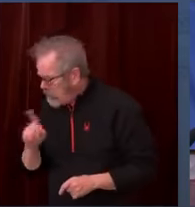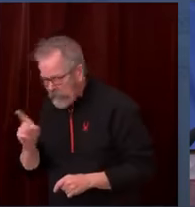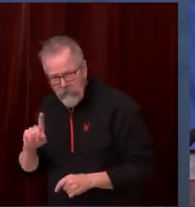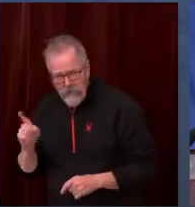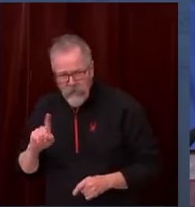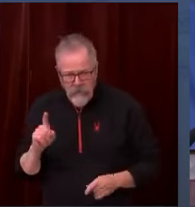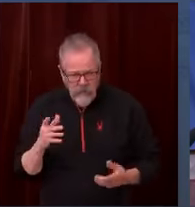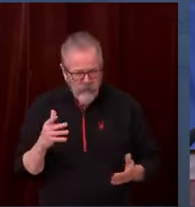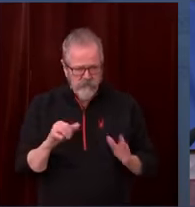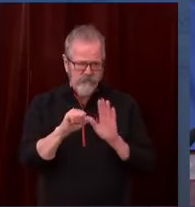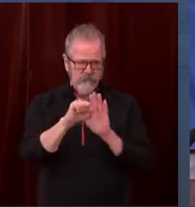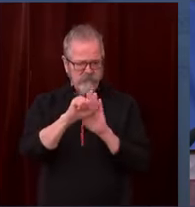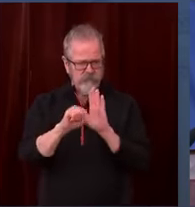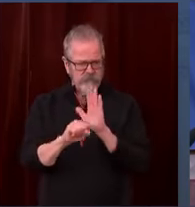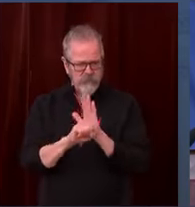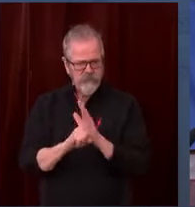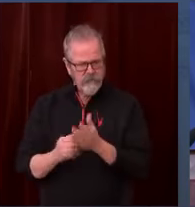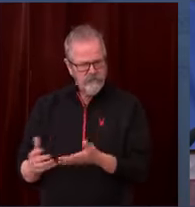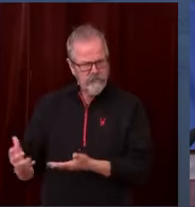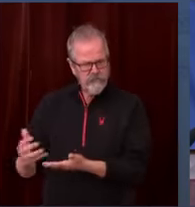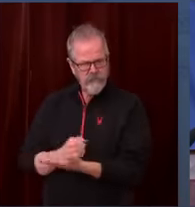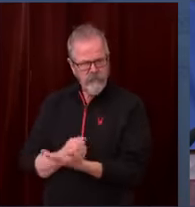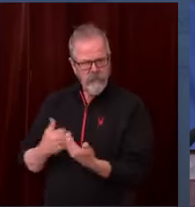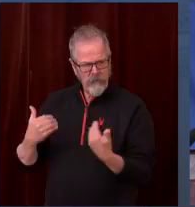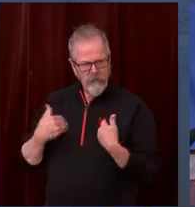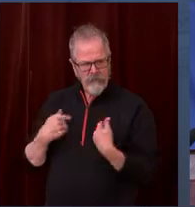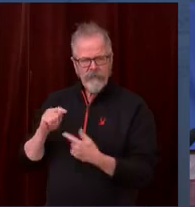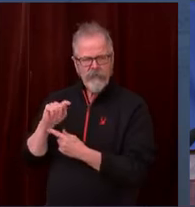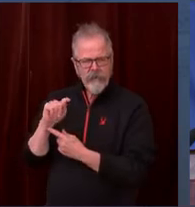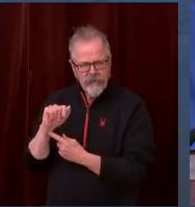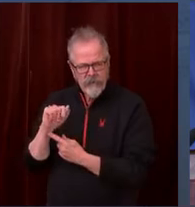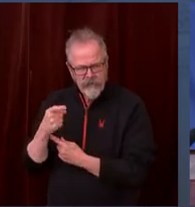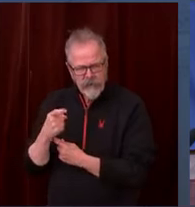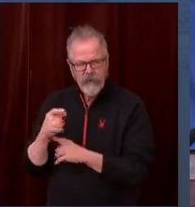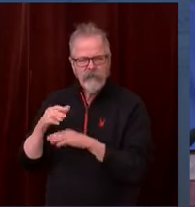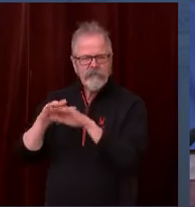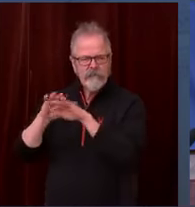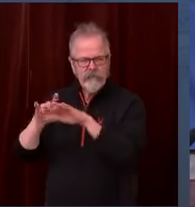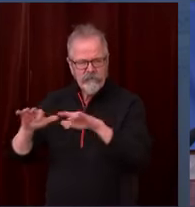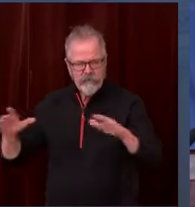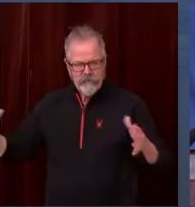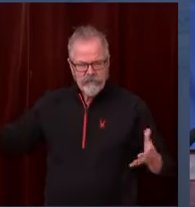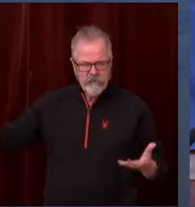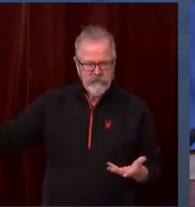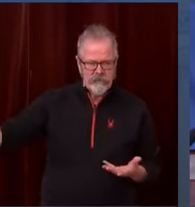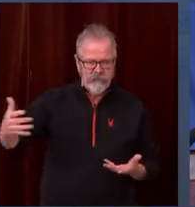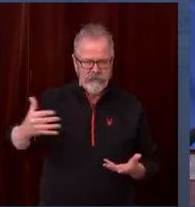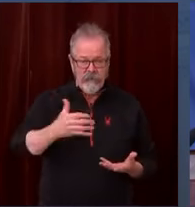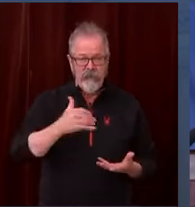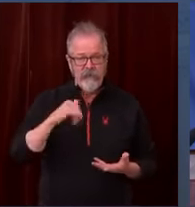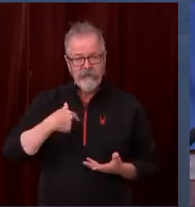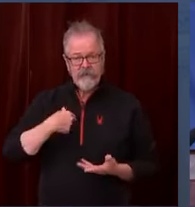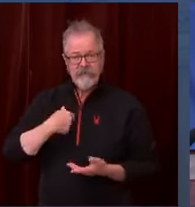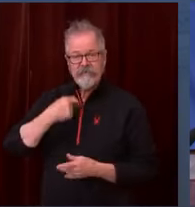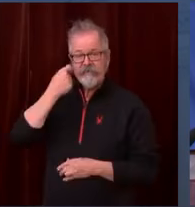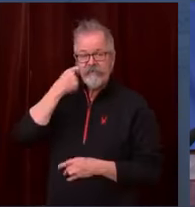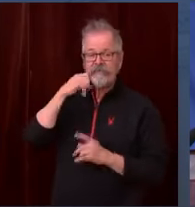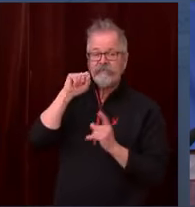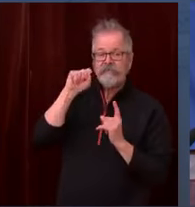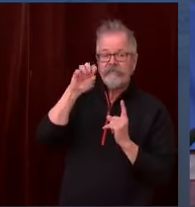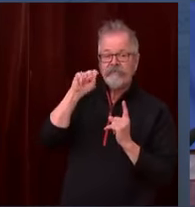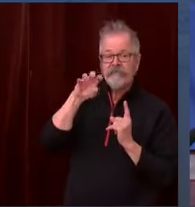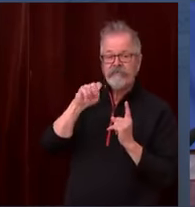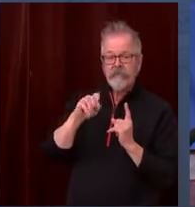expenditures. They will become part of the general budget. But I want to reiterate, that budget will be balanced. We'll be rolling that out here in a few